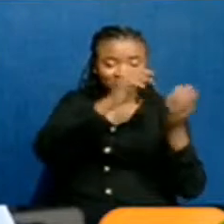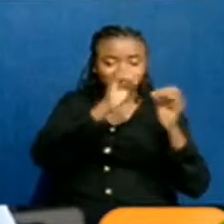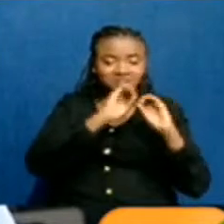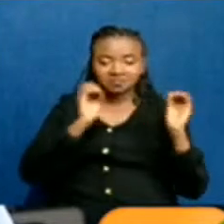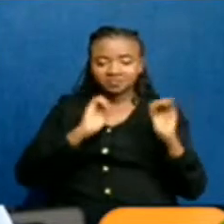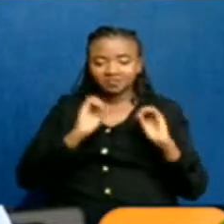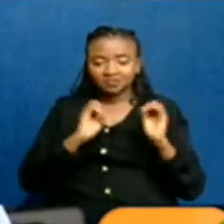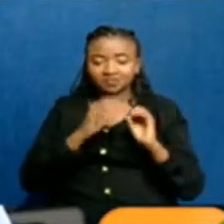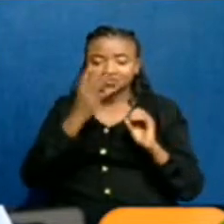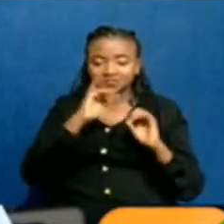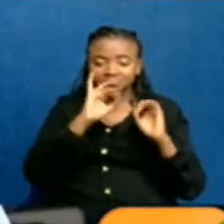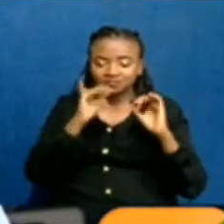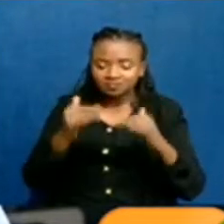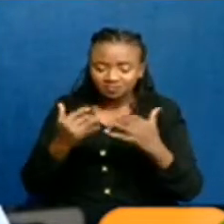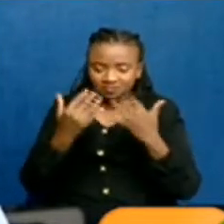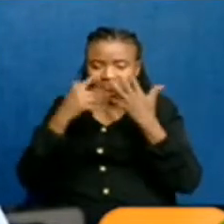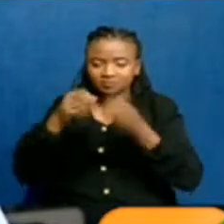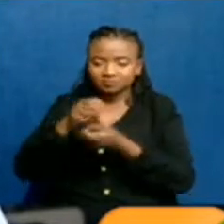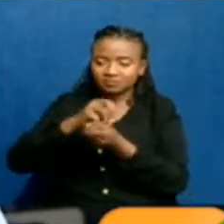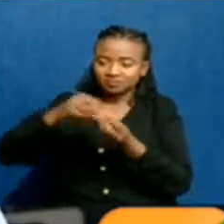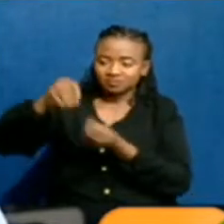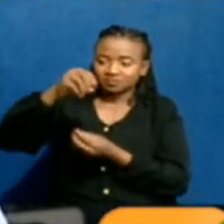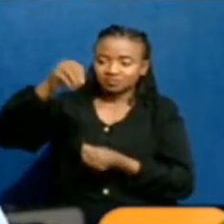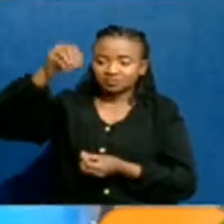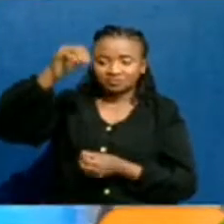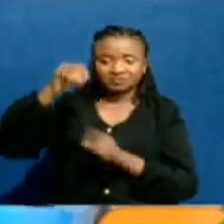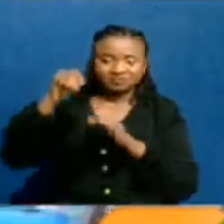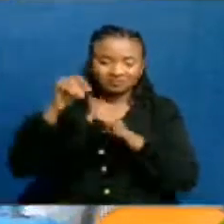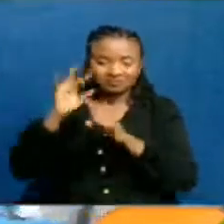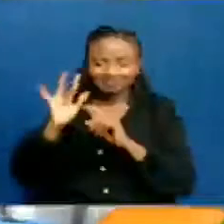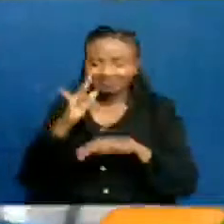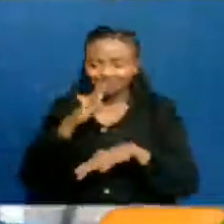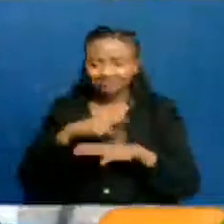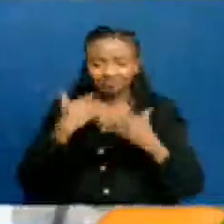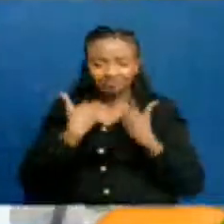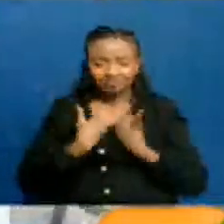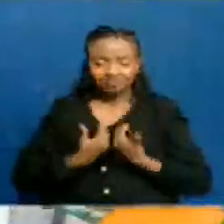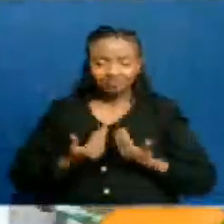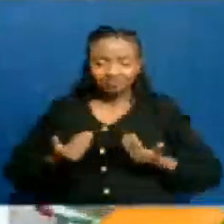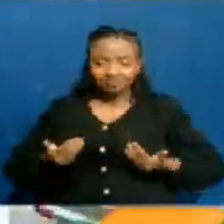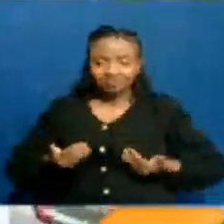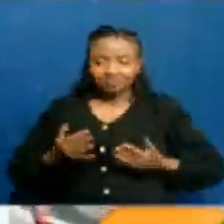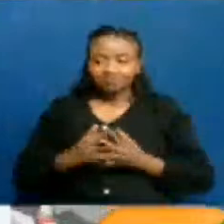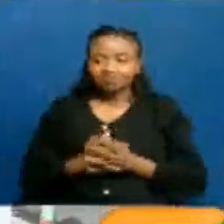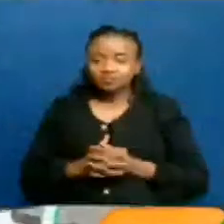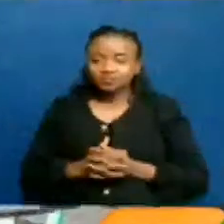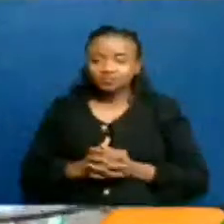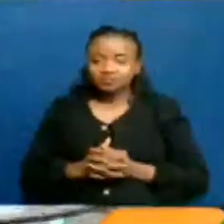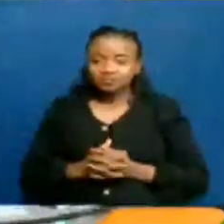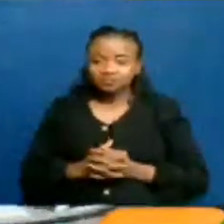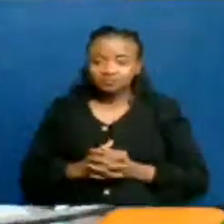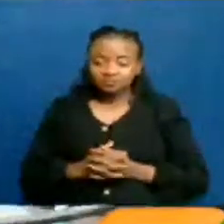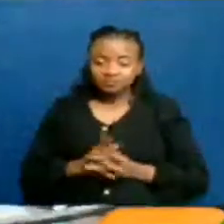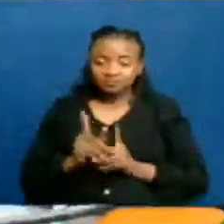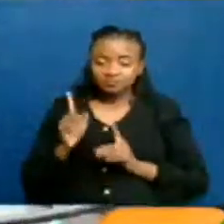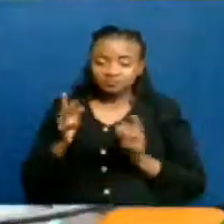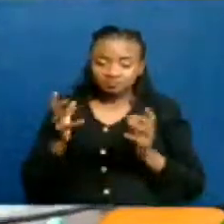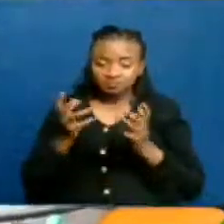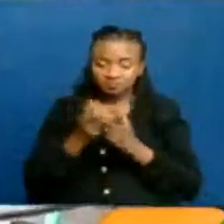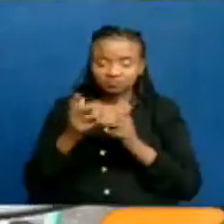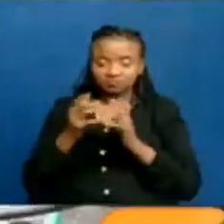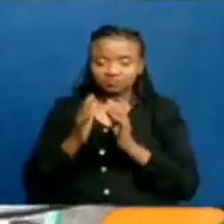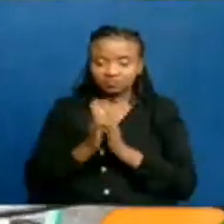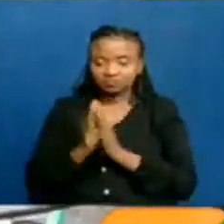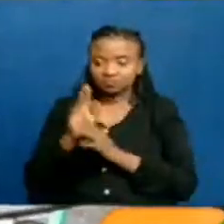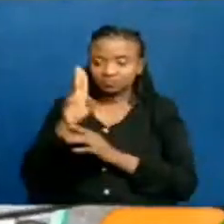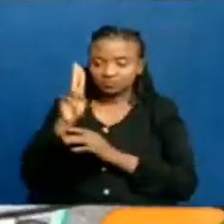kifua, lazima ilete tena madhara. Aligning with the UN's SDG 7